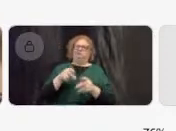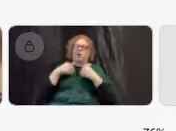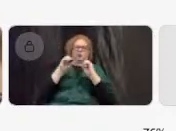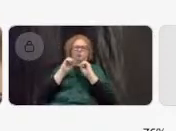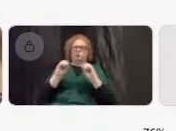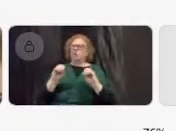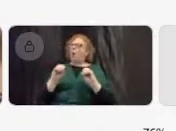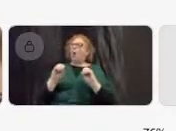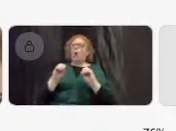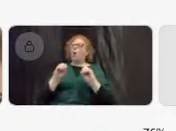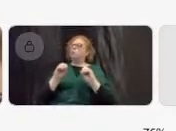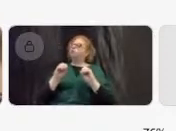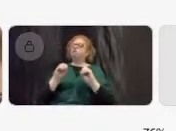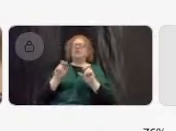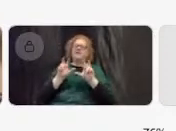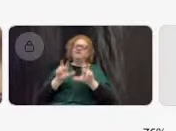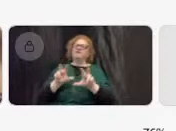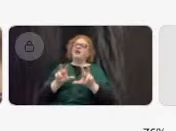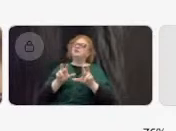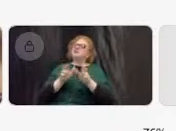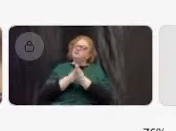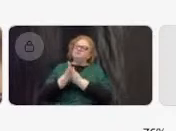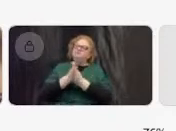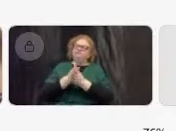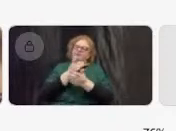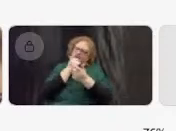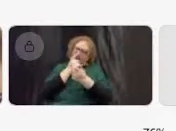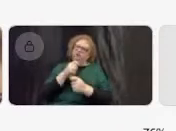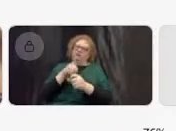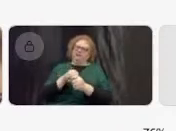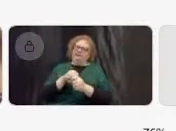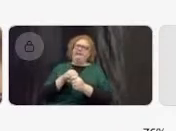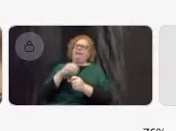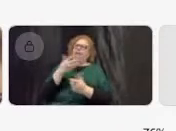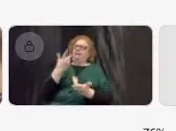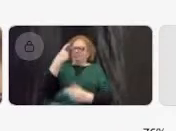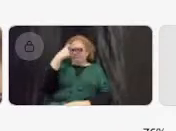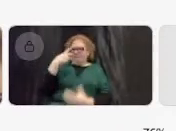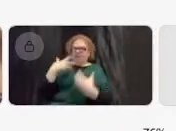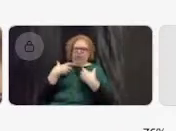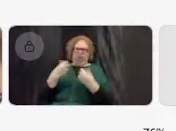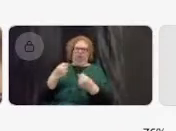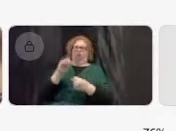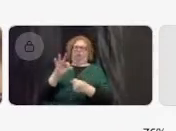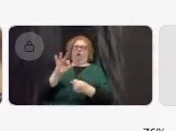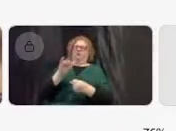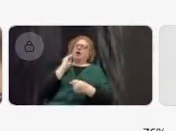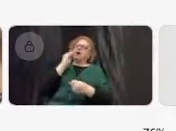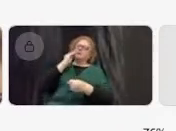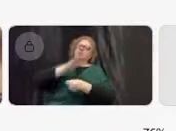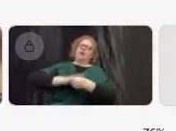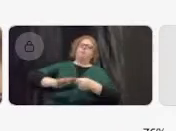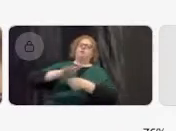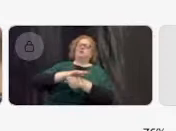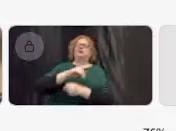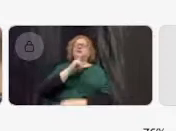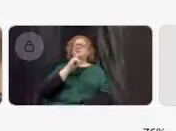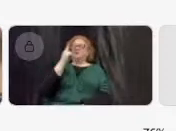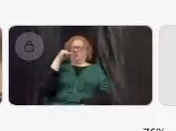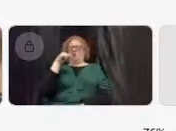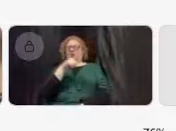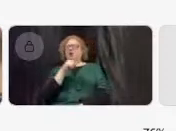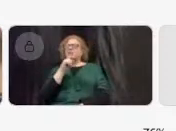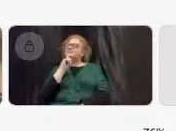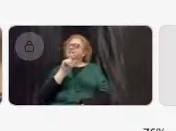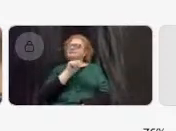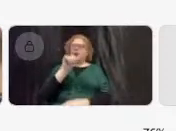and emotional health of the neighborhood. This is strictly a business deal. Some